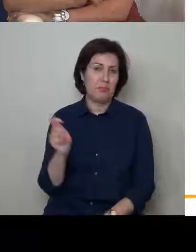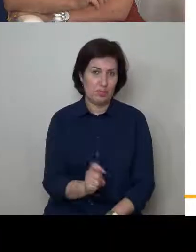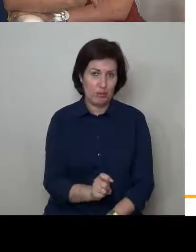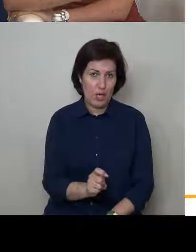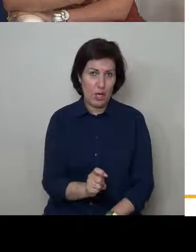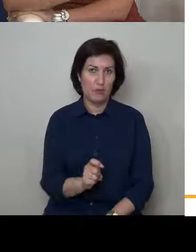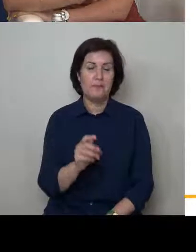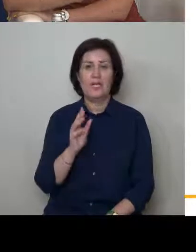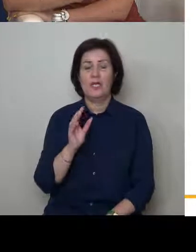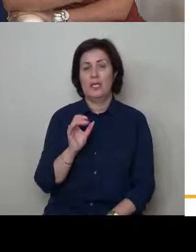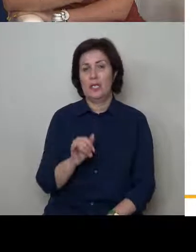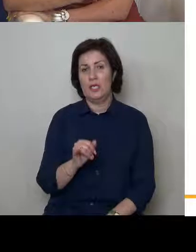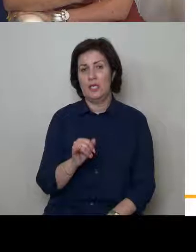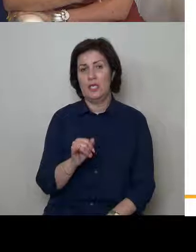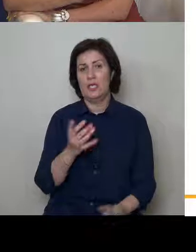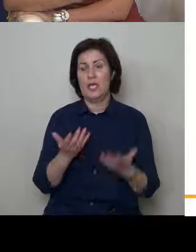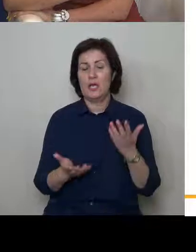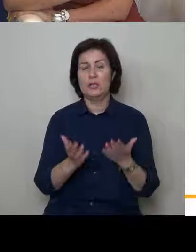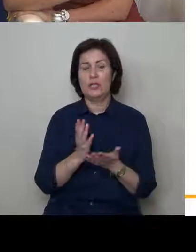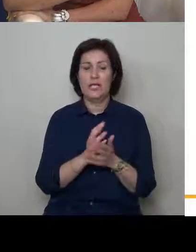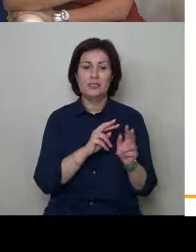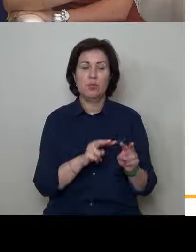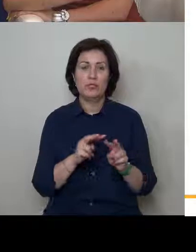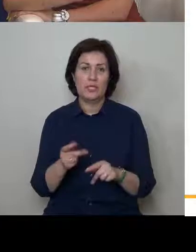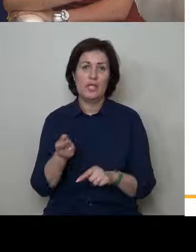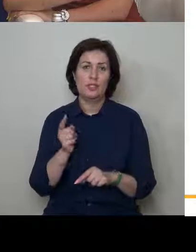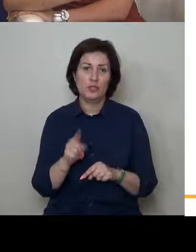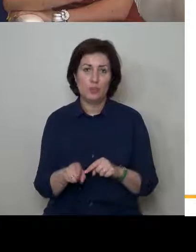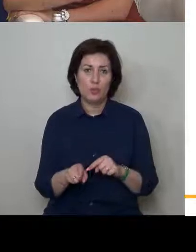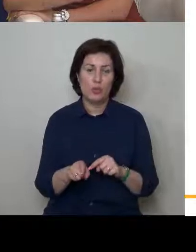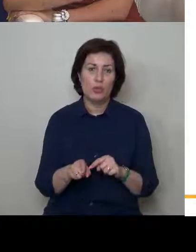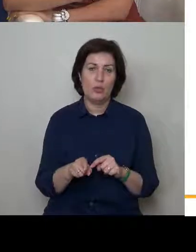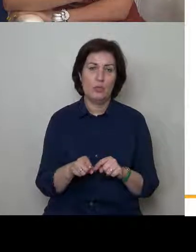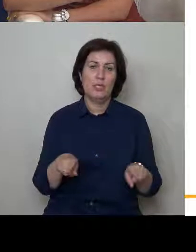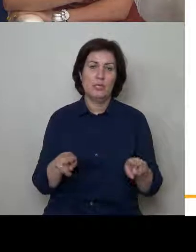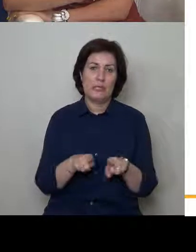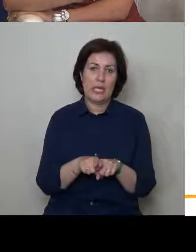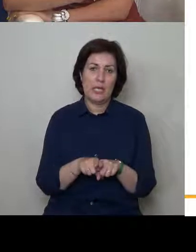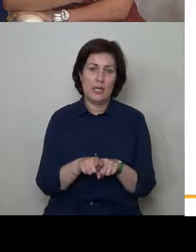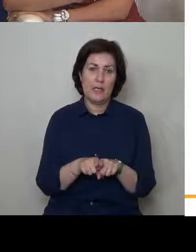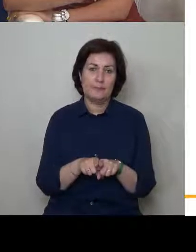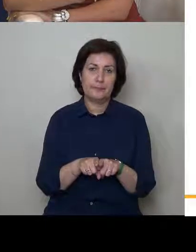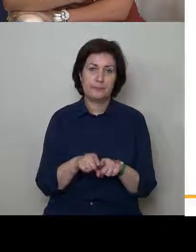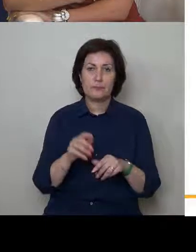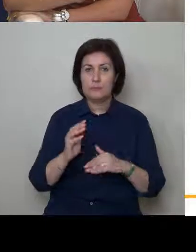And the police would usually come, and if there are observers present,